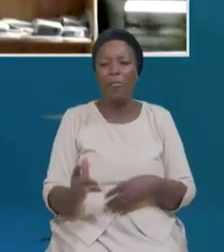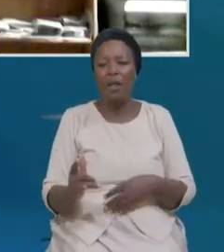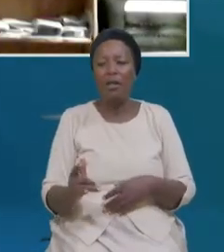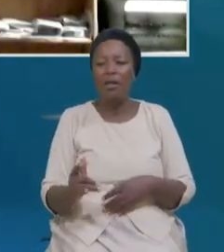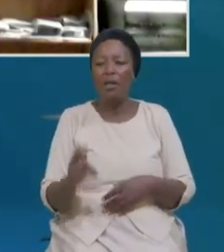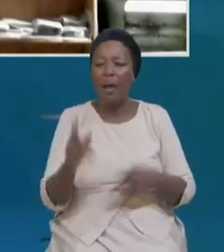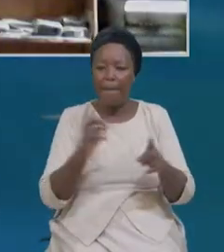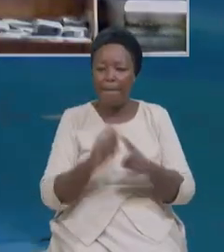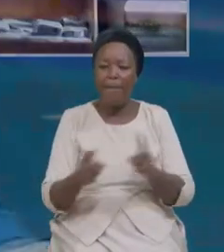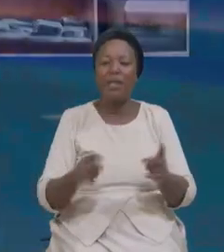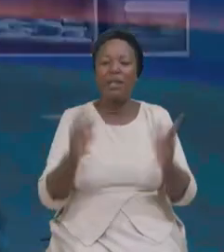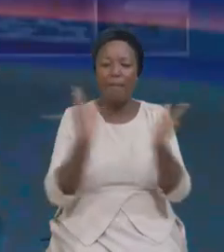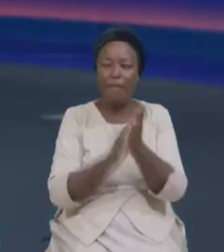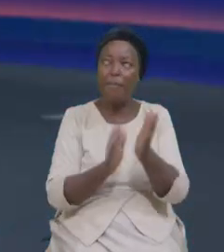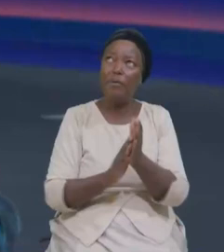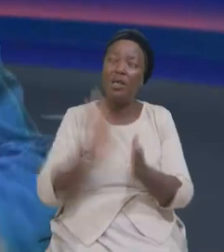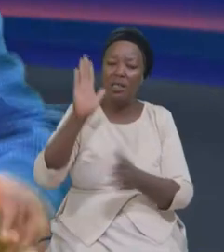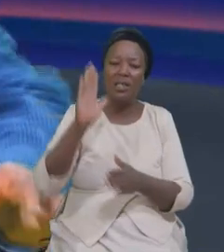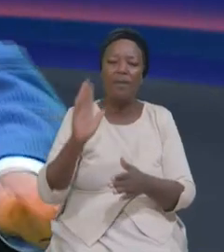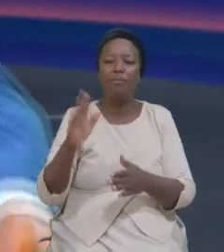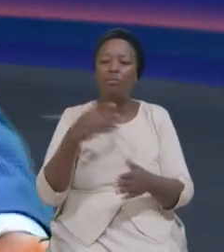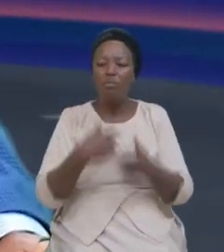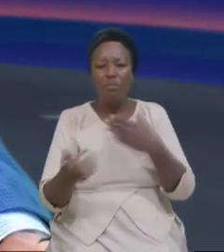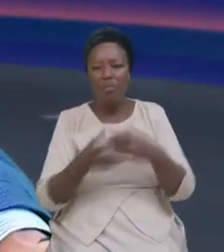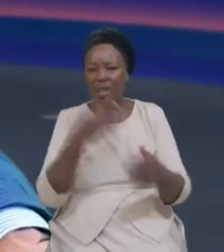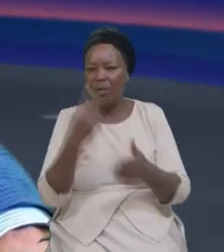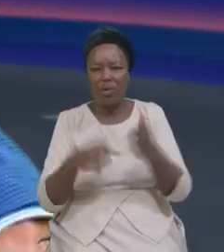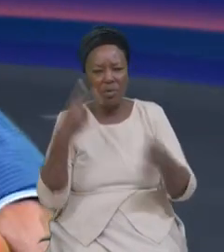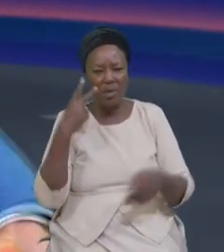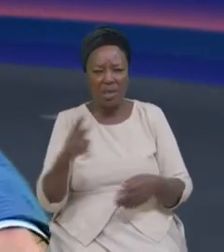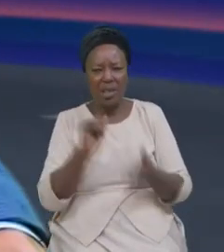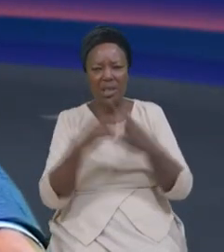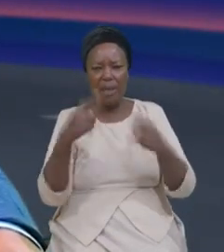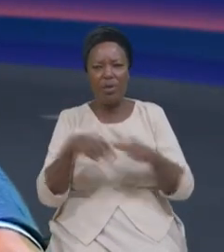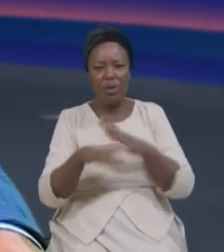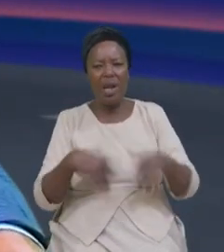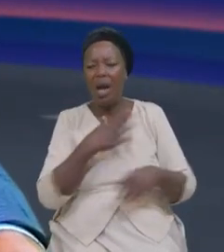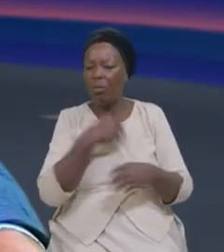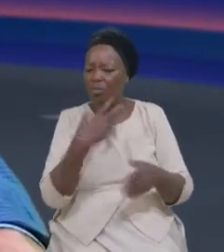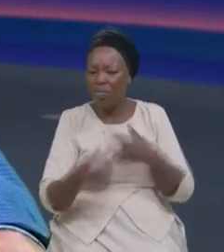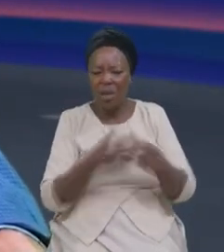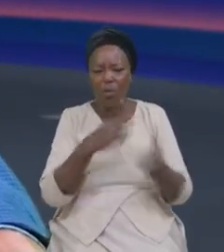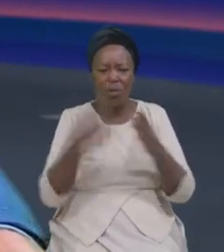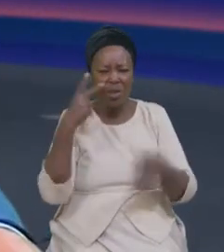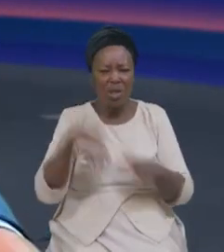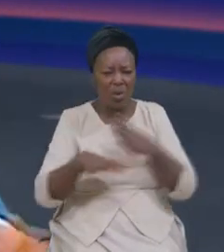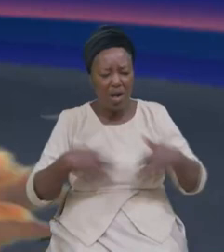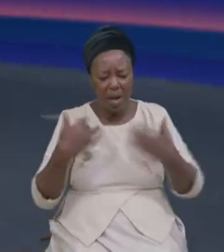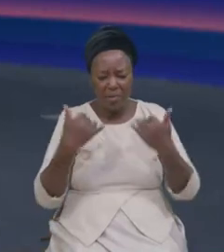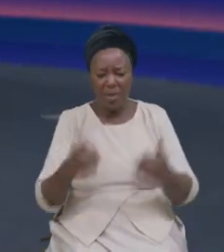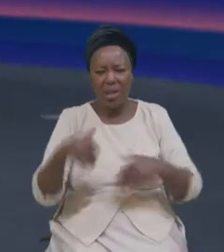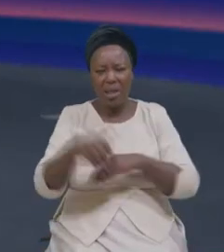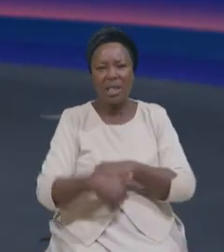him. We know that whatever he says is performed. And whatever he says to your life tonight, and whatever he decrees your life